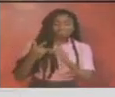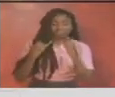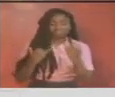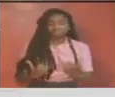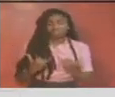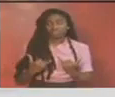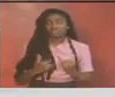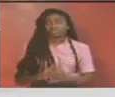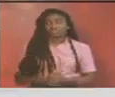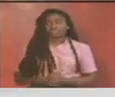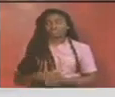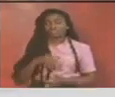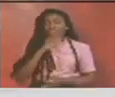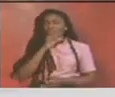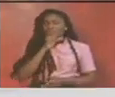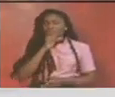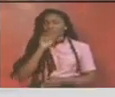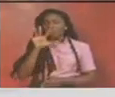than 50,